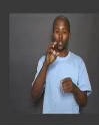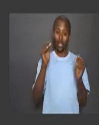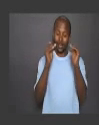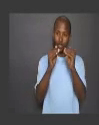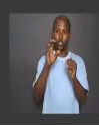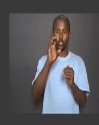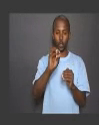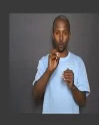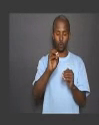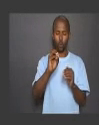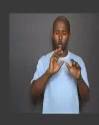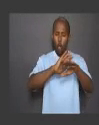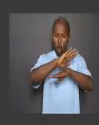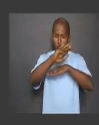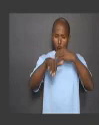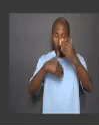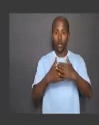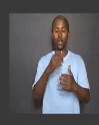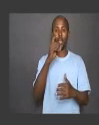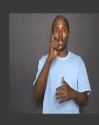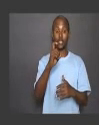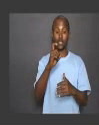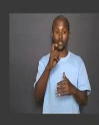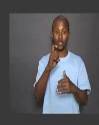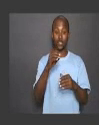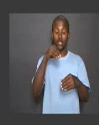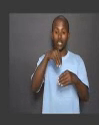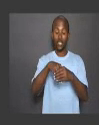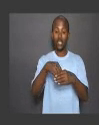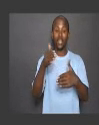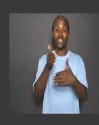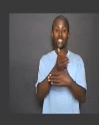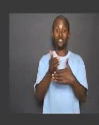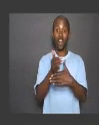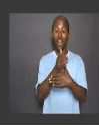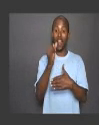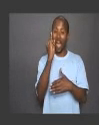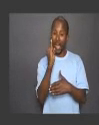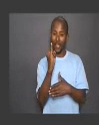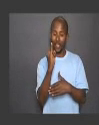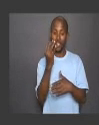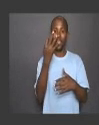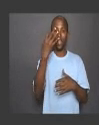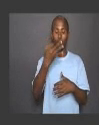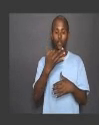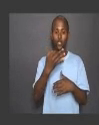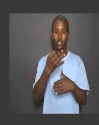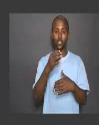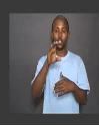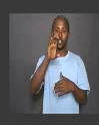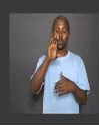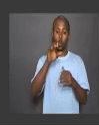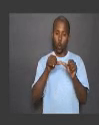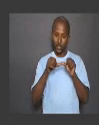0 for all x in an interval I, then f is a constant